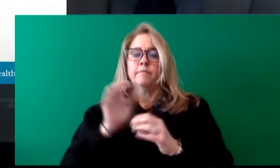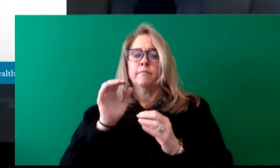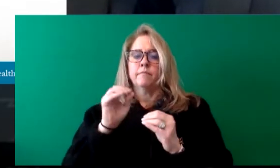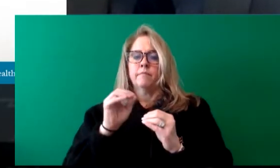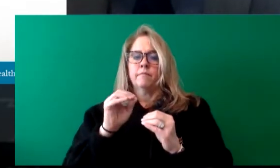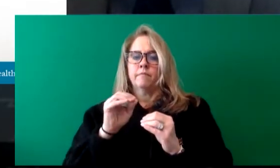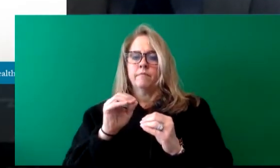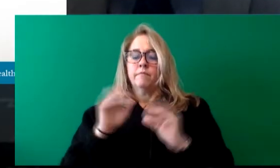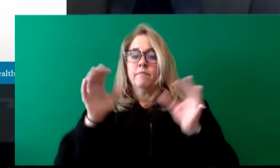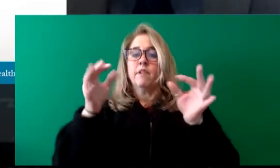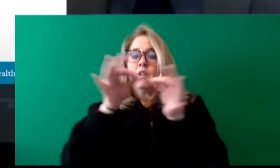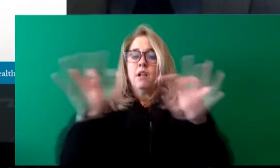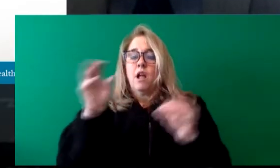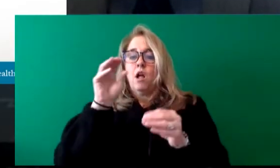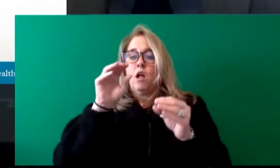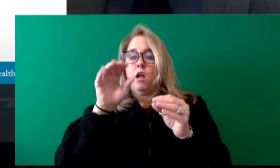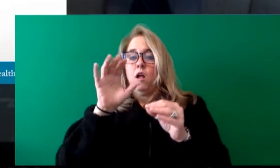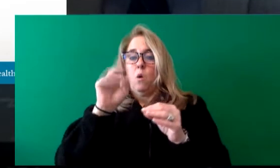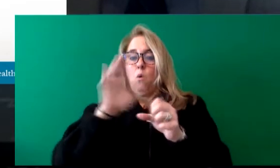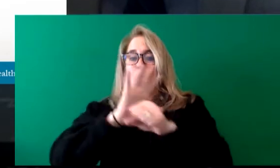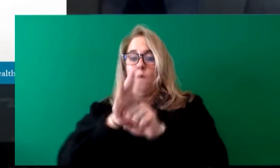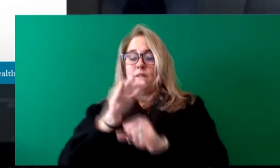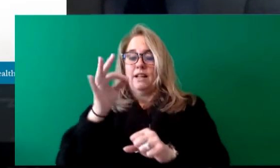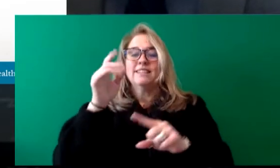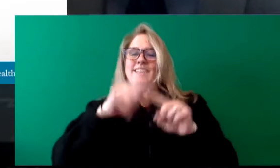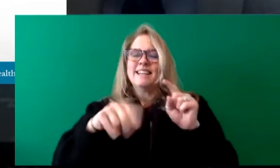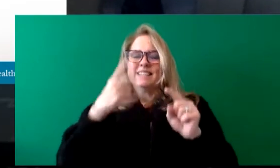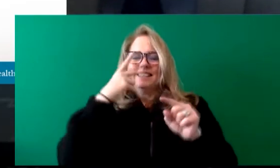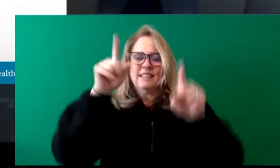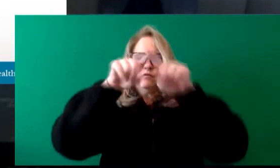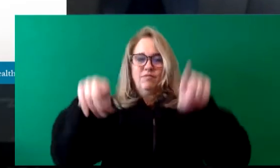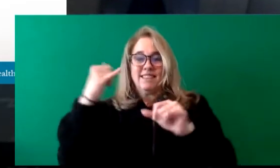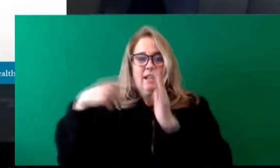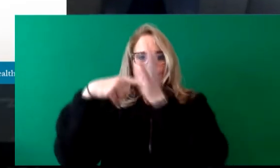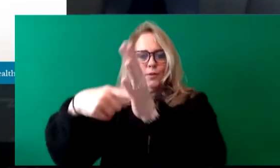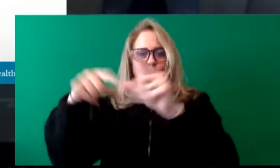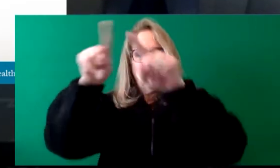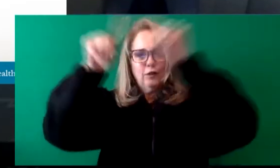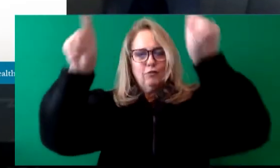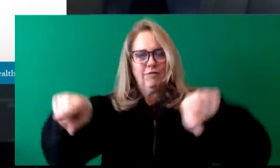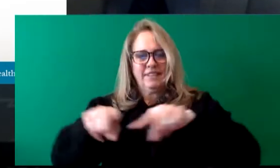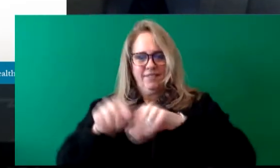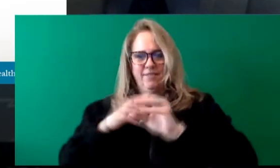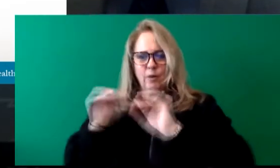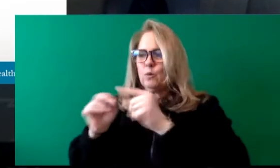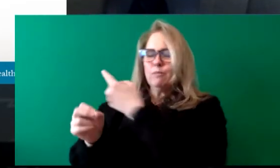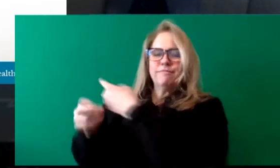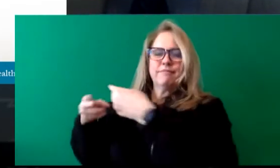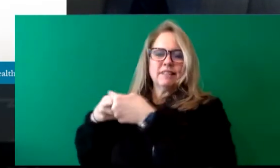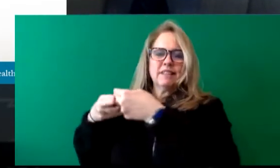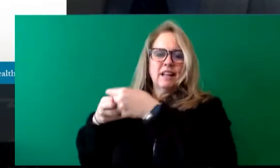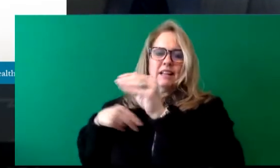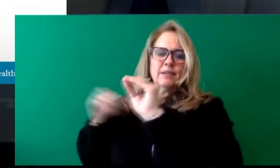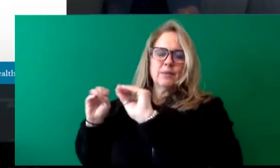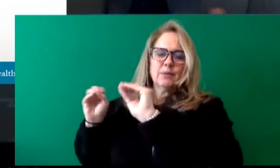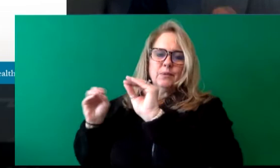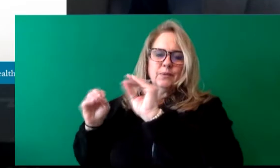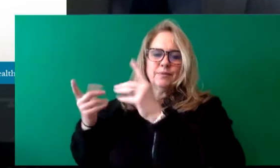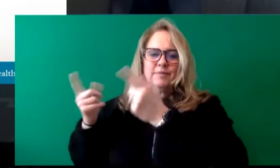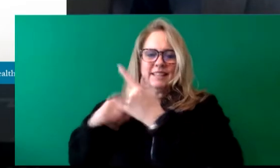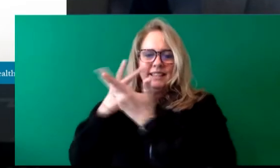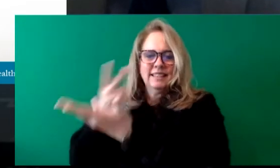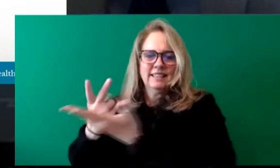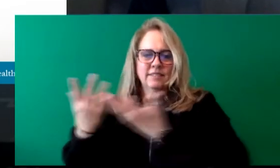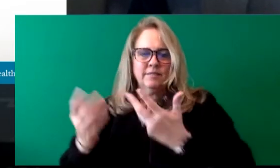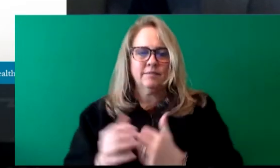see is that metrics page where it displays the incidence and positivity. The graph on the right will be our new landing page. You'll be able to